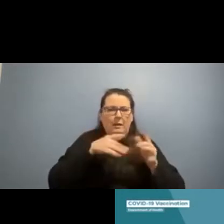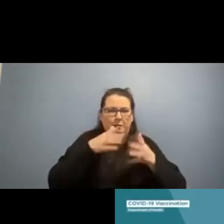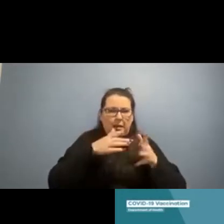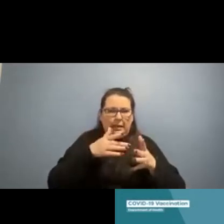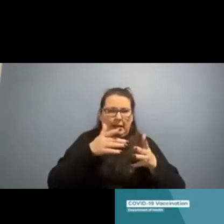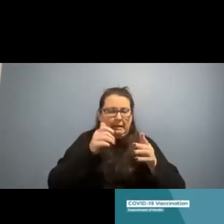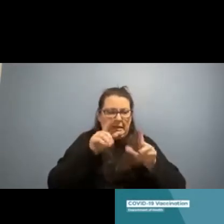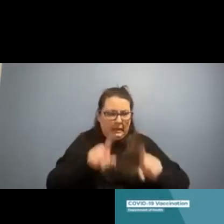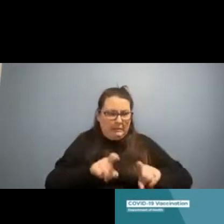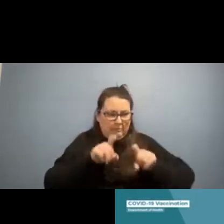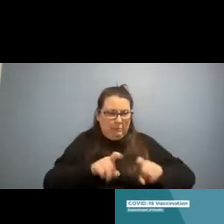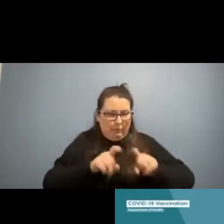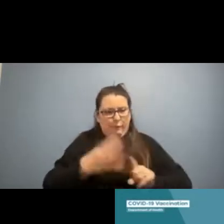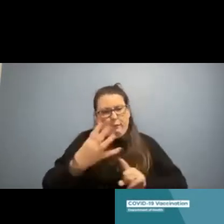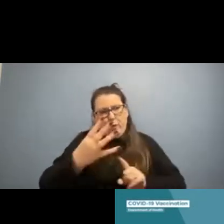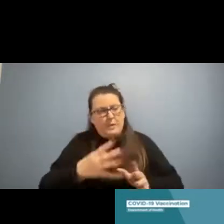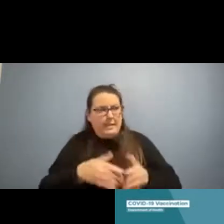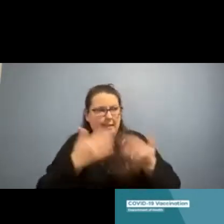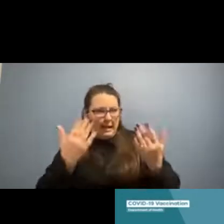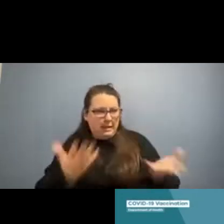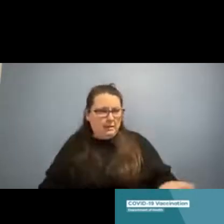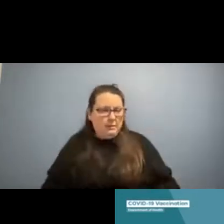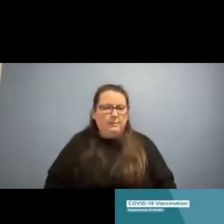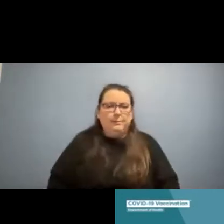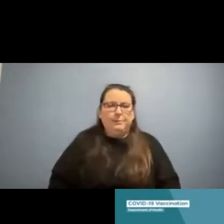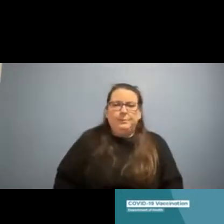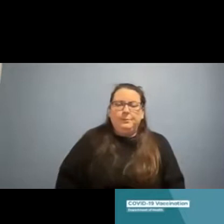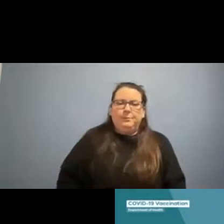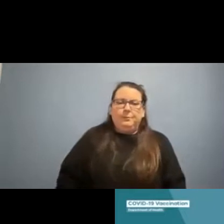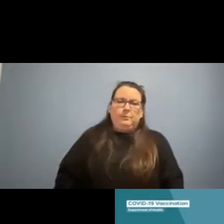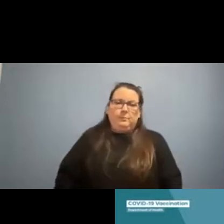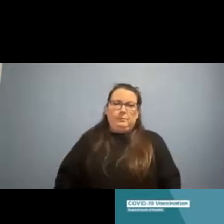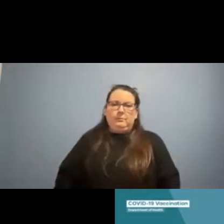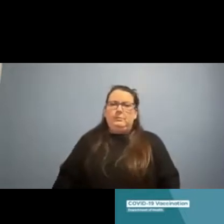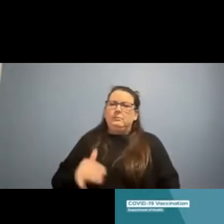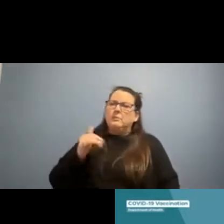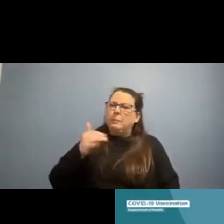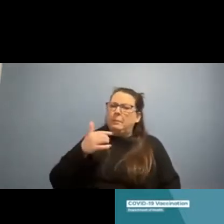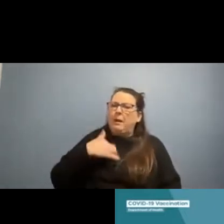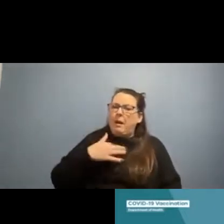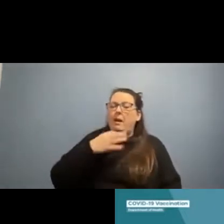Moreland area? Great, thank you, Tonya. I might actually ask Mahana,